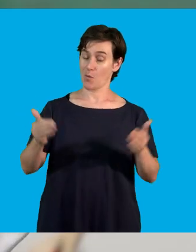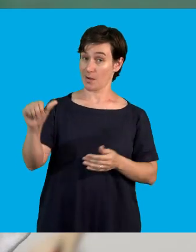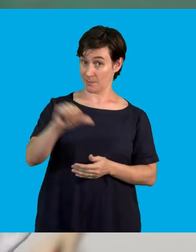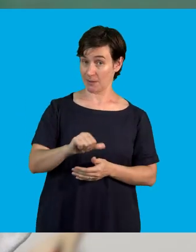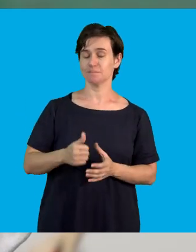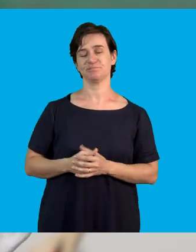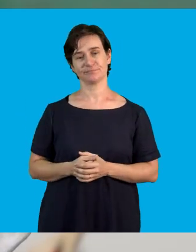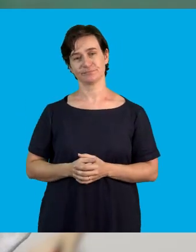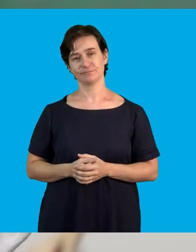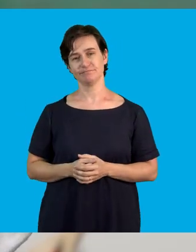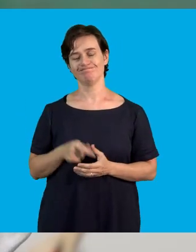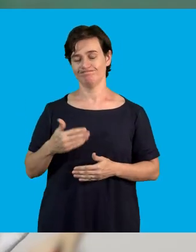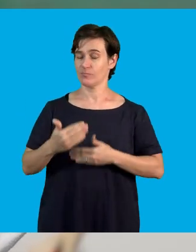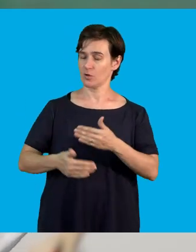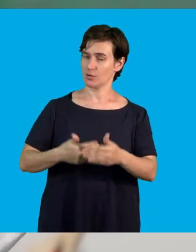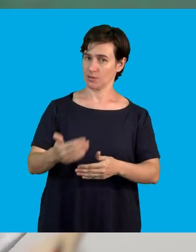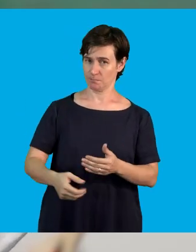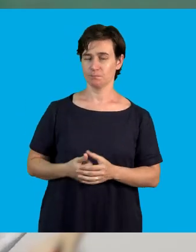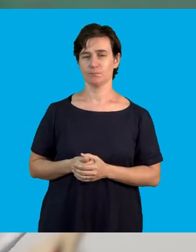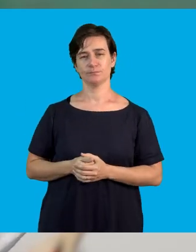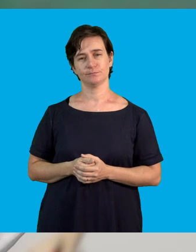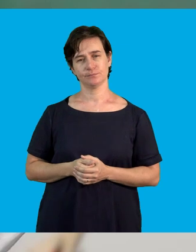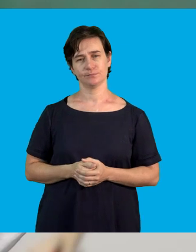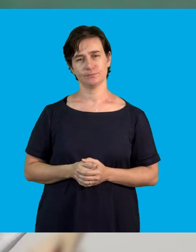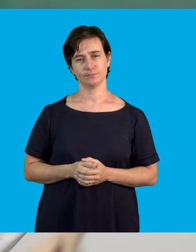Welcome back. Let's continue.